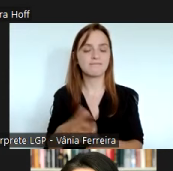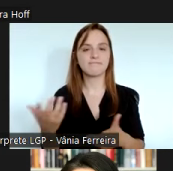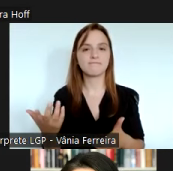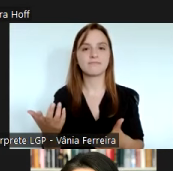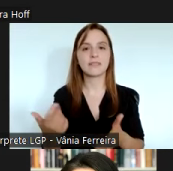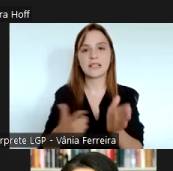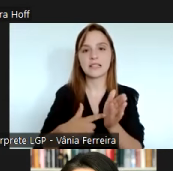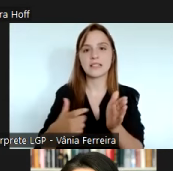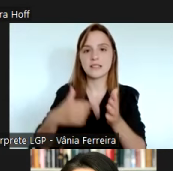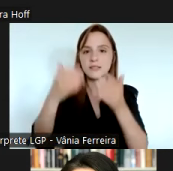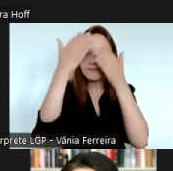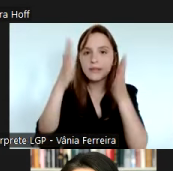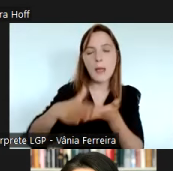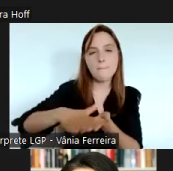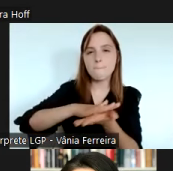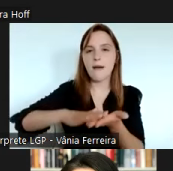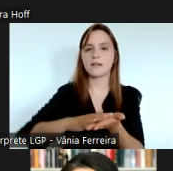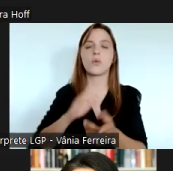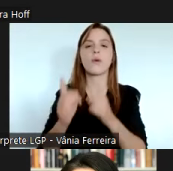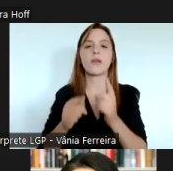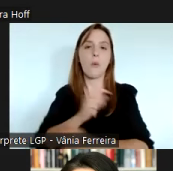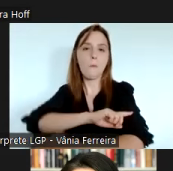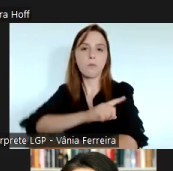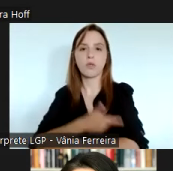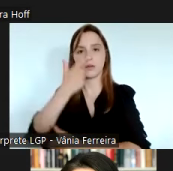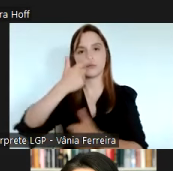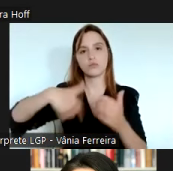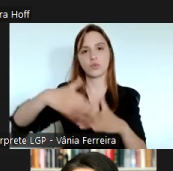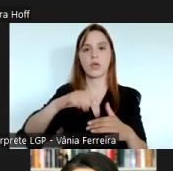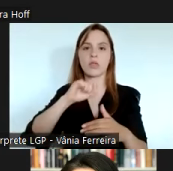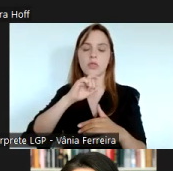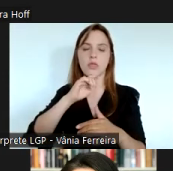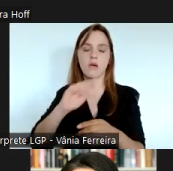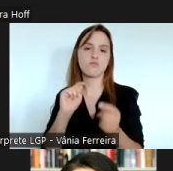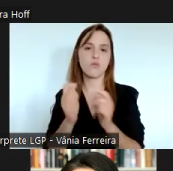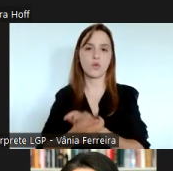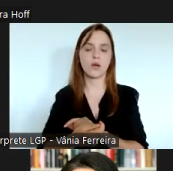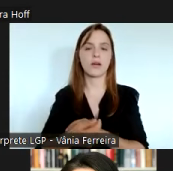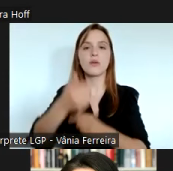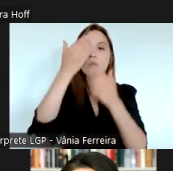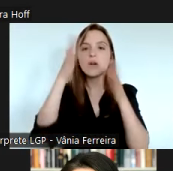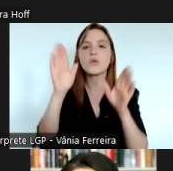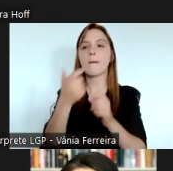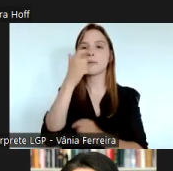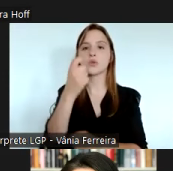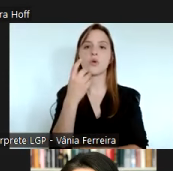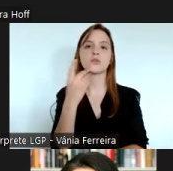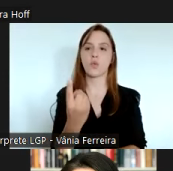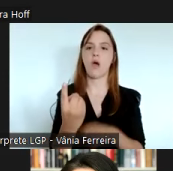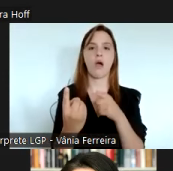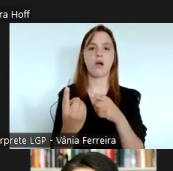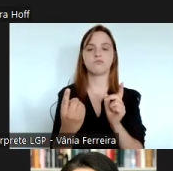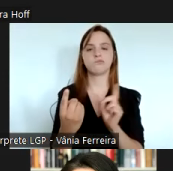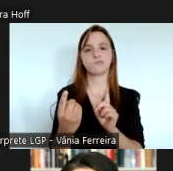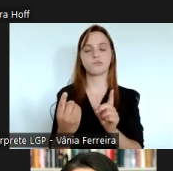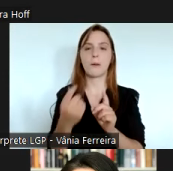its core is the power of the people to make a change, right? Democracy does not mean that a single individual governs a group, but that